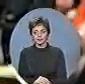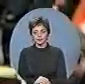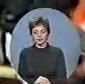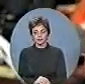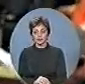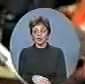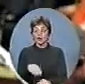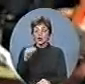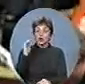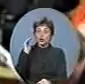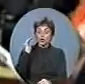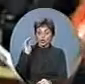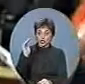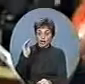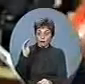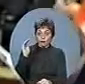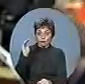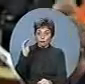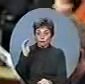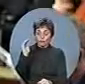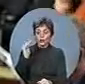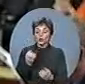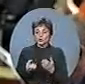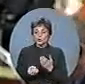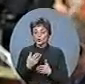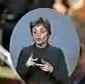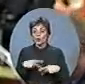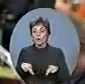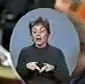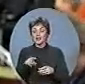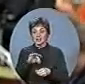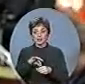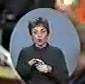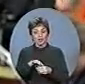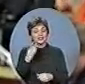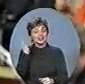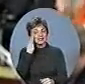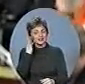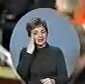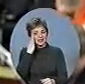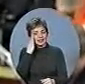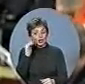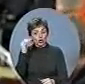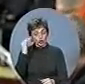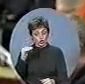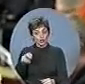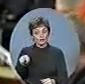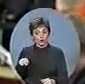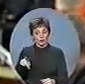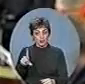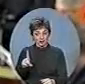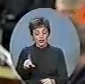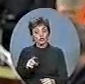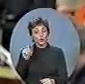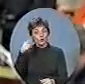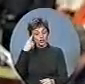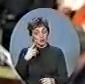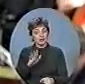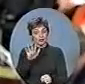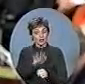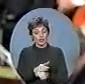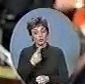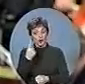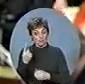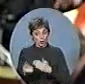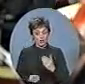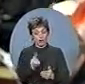the leader of the New Democratic Party knows that this government has committed to bringing forward for the first time a compulsory program of